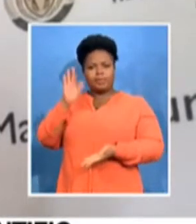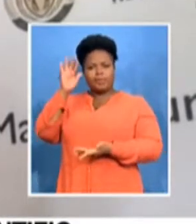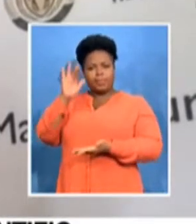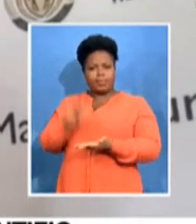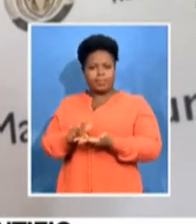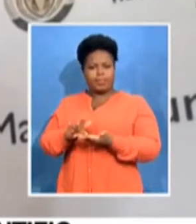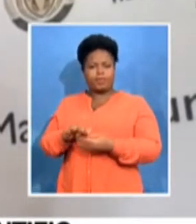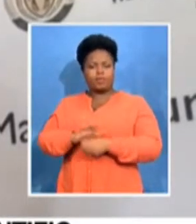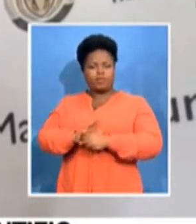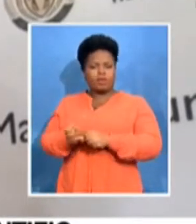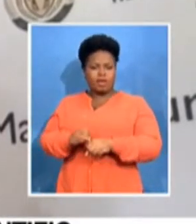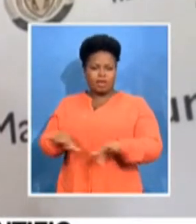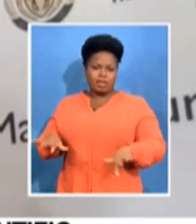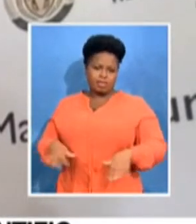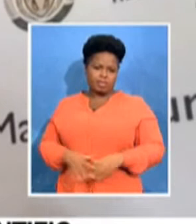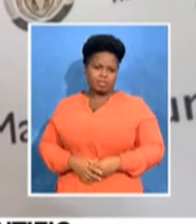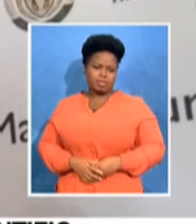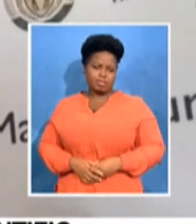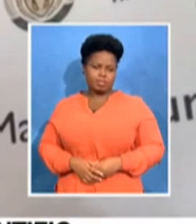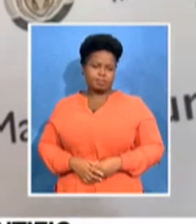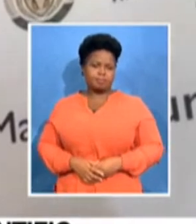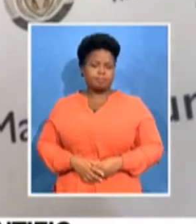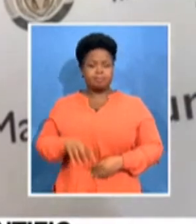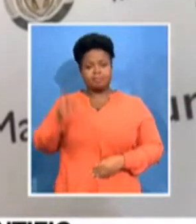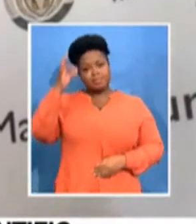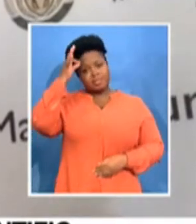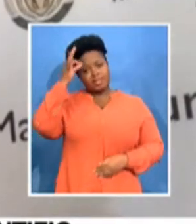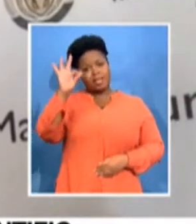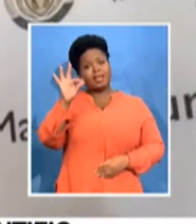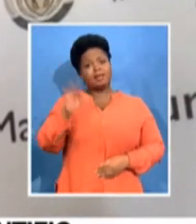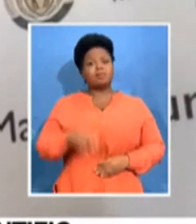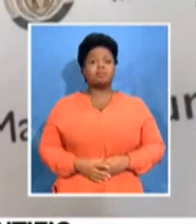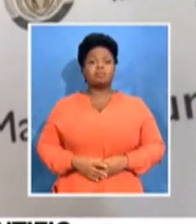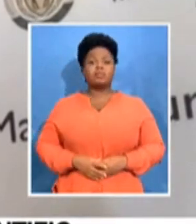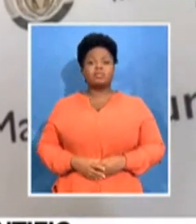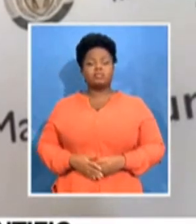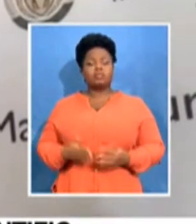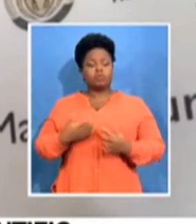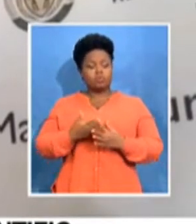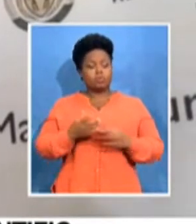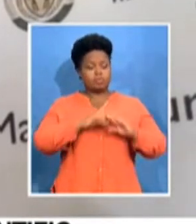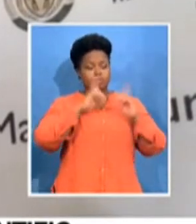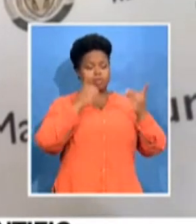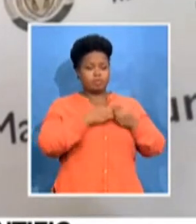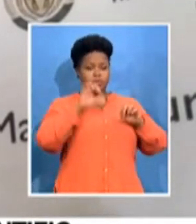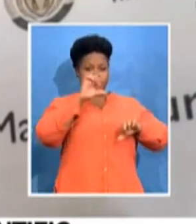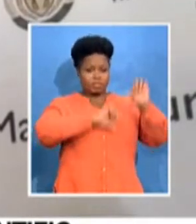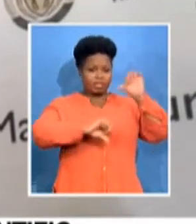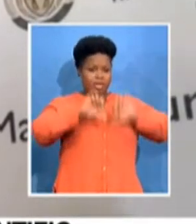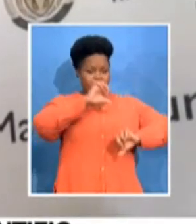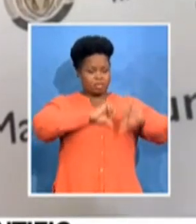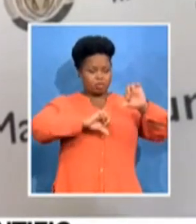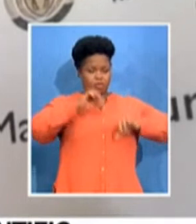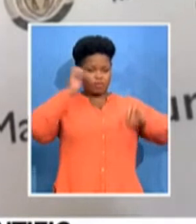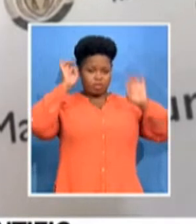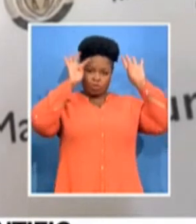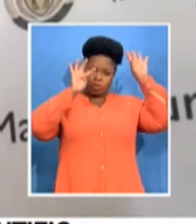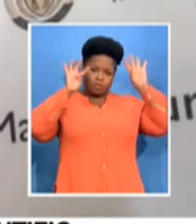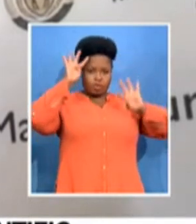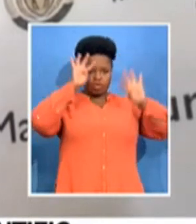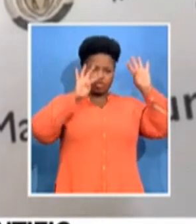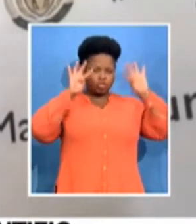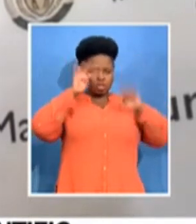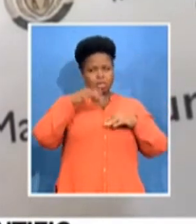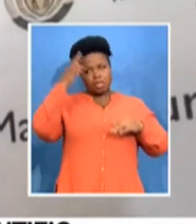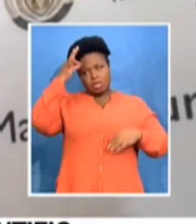Government has, through the Department of Science and Innovation, been working around the clock together with our